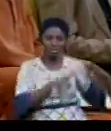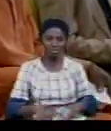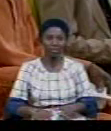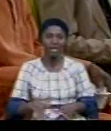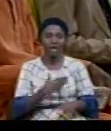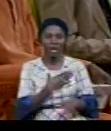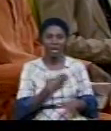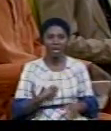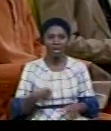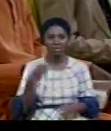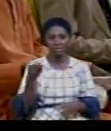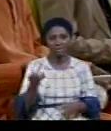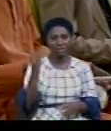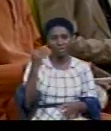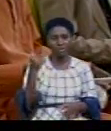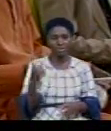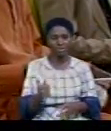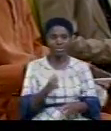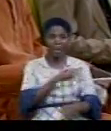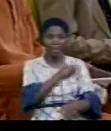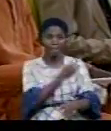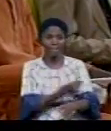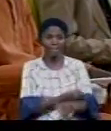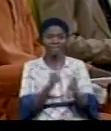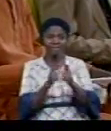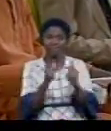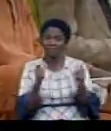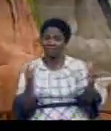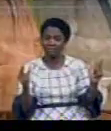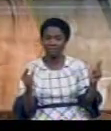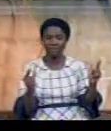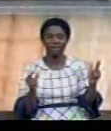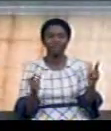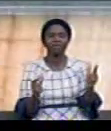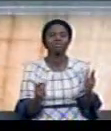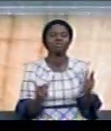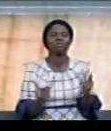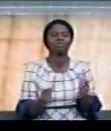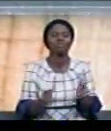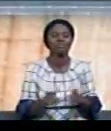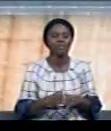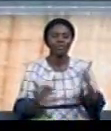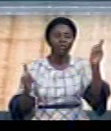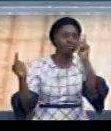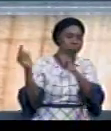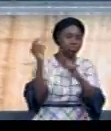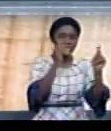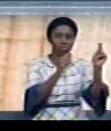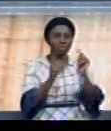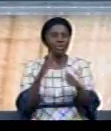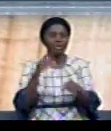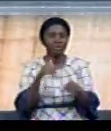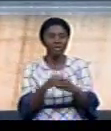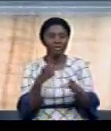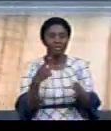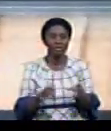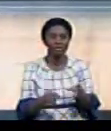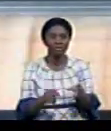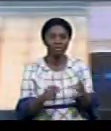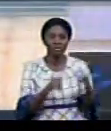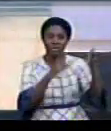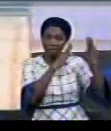and there was a mighty tempest in the sea, that the ship